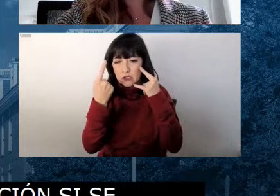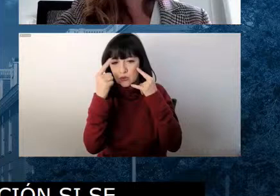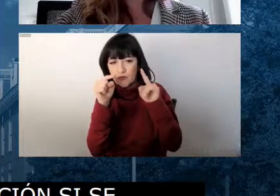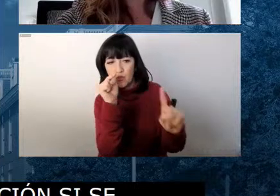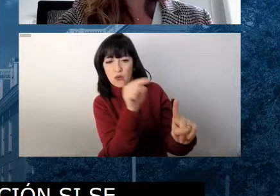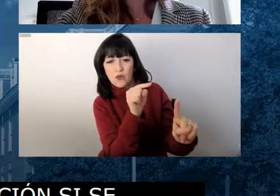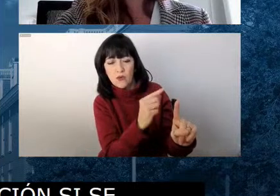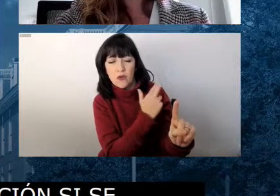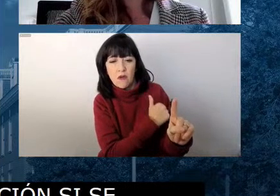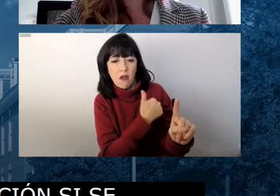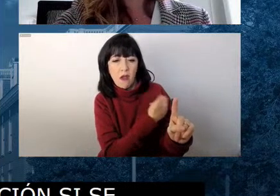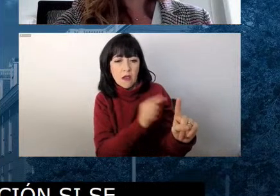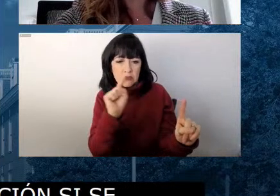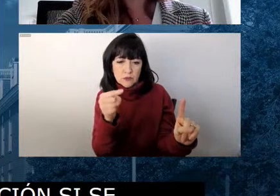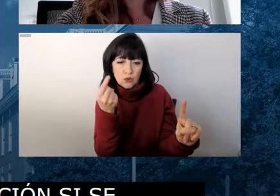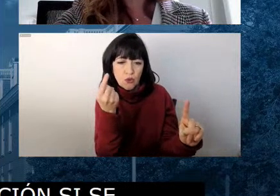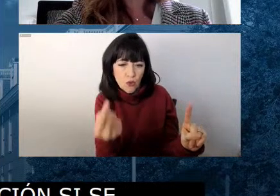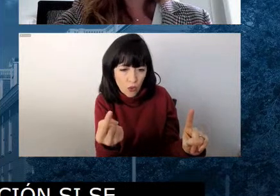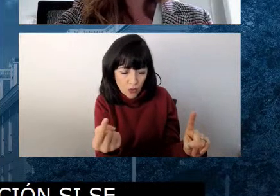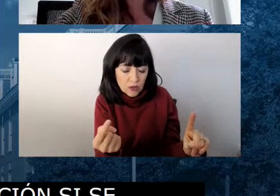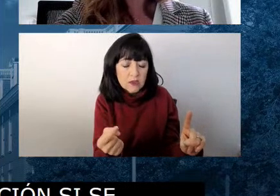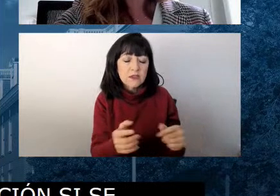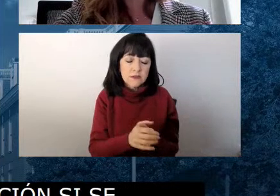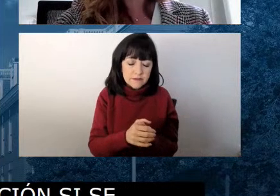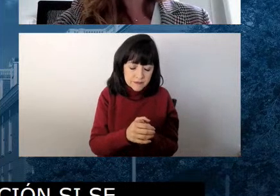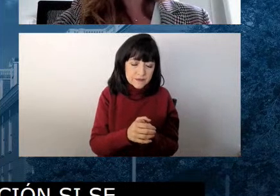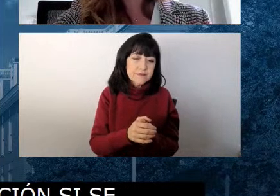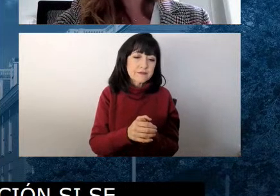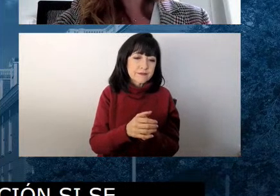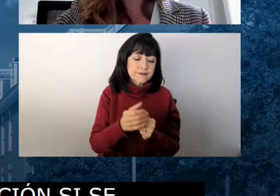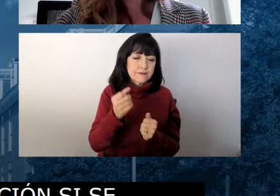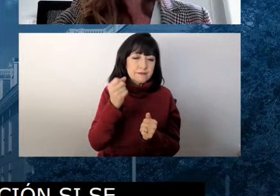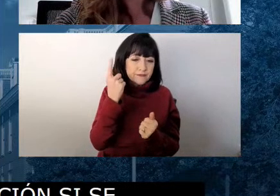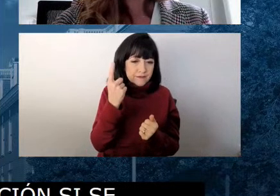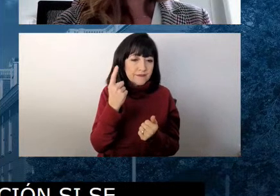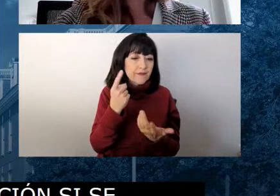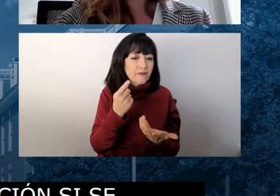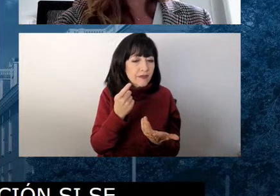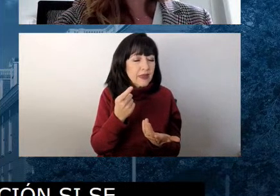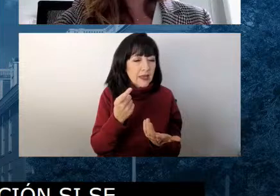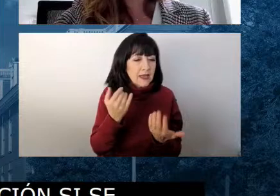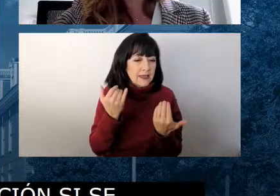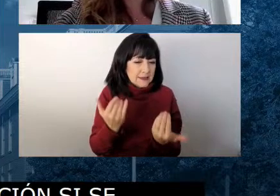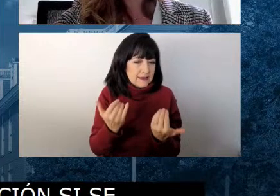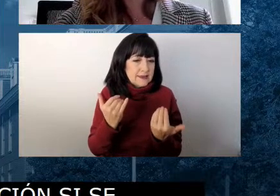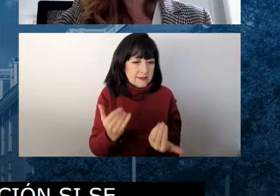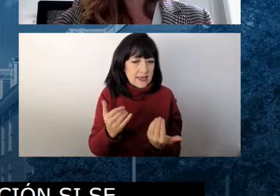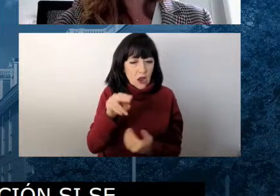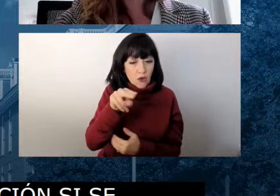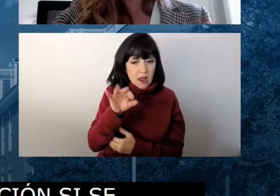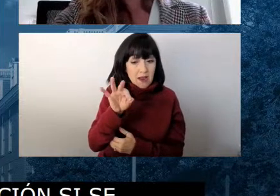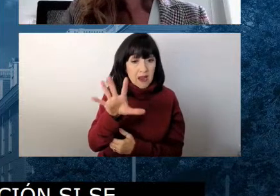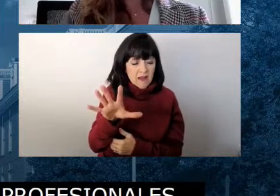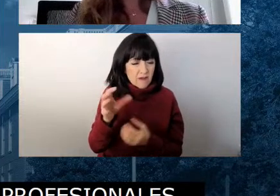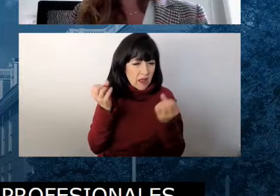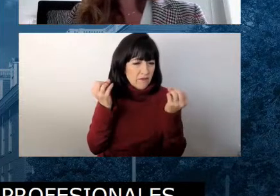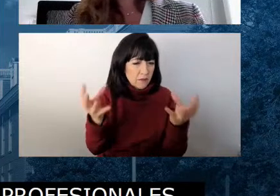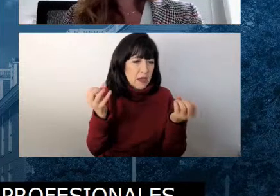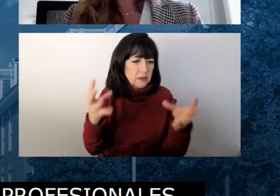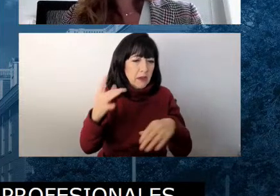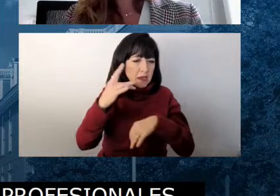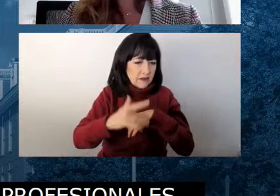should only have surgical N95s used by healthcare staff, a lot of N95s are available out there. This